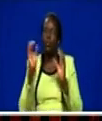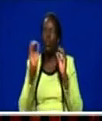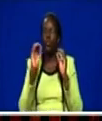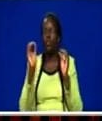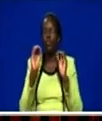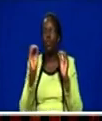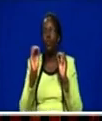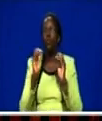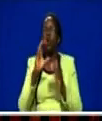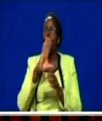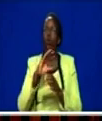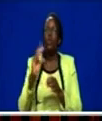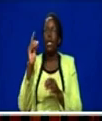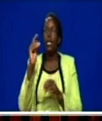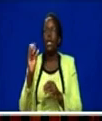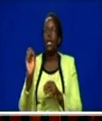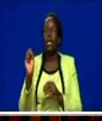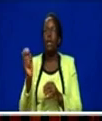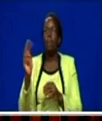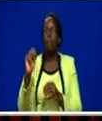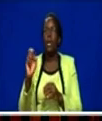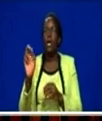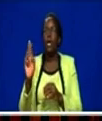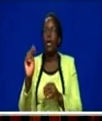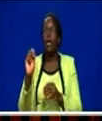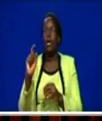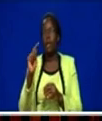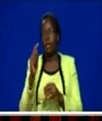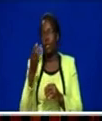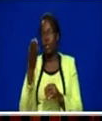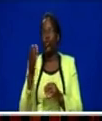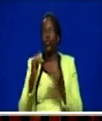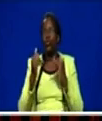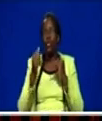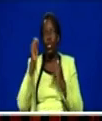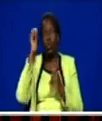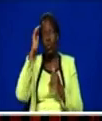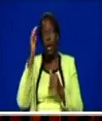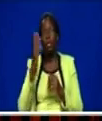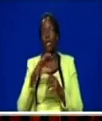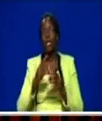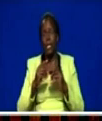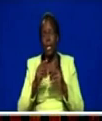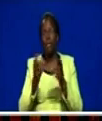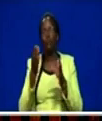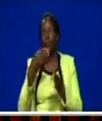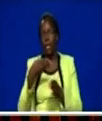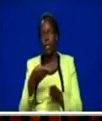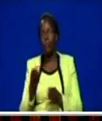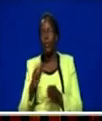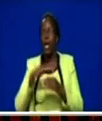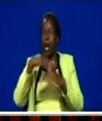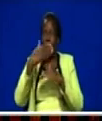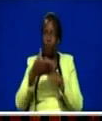or the demerits. So you need to know, and then you take the direction that has been given. After we have